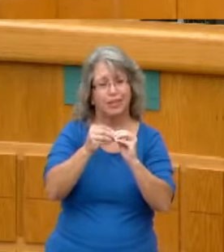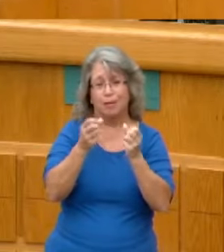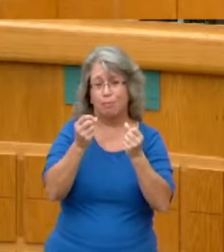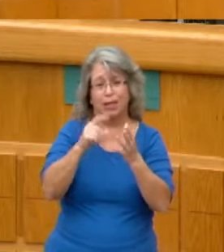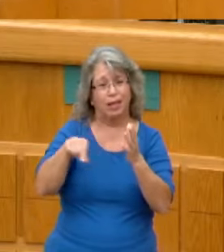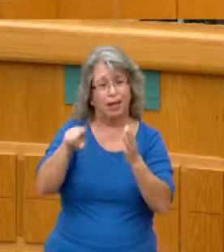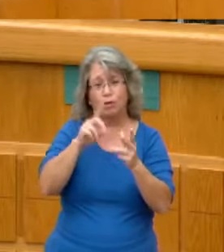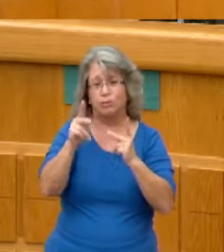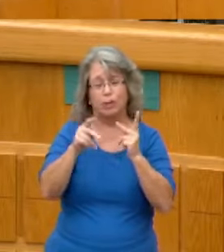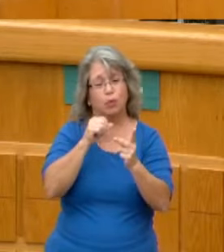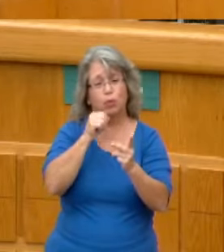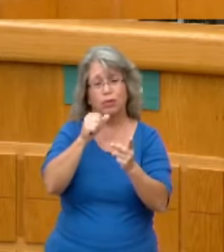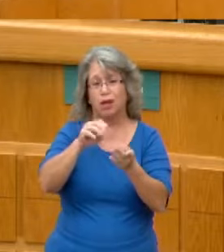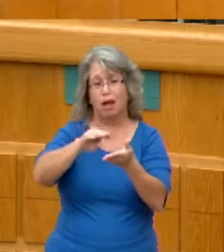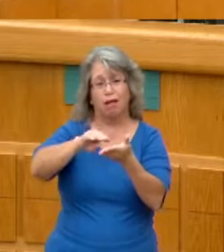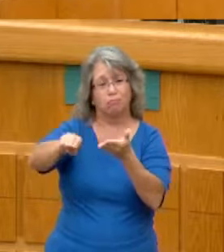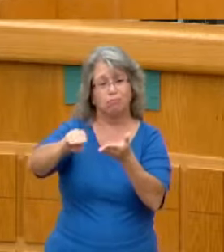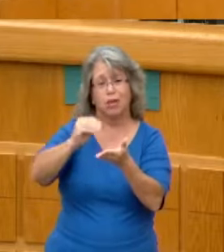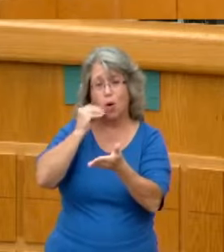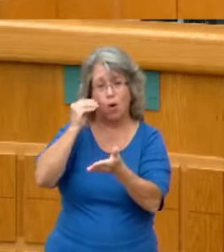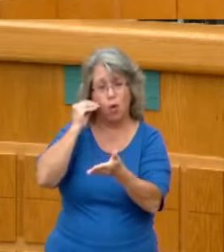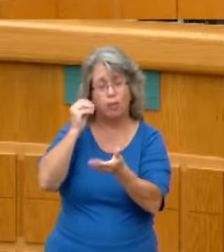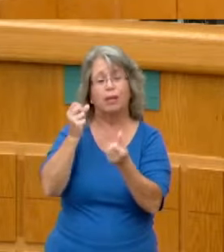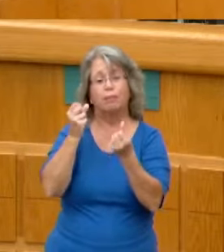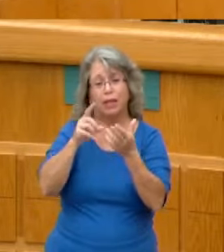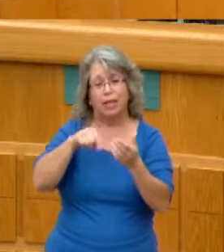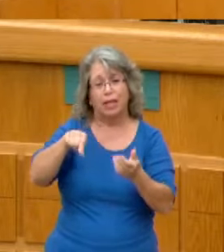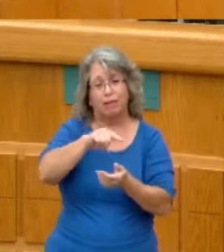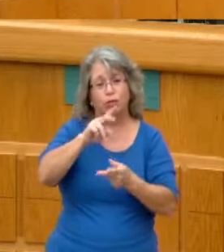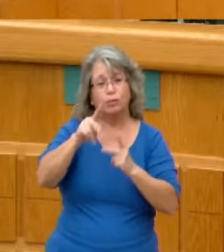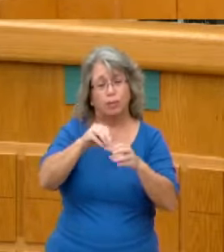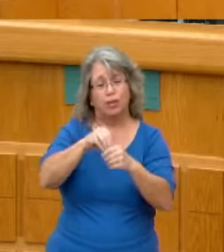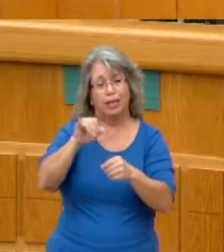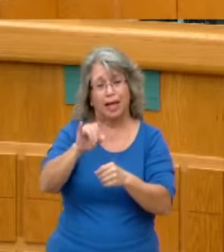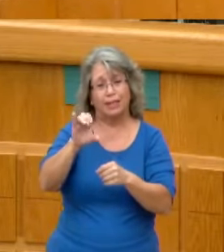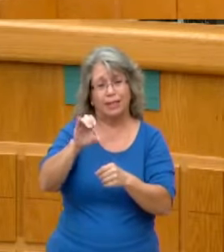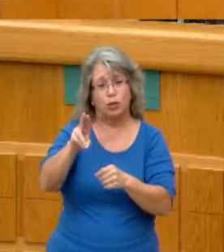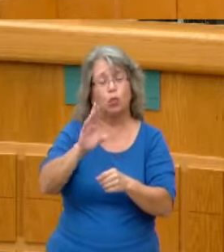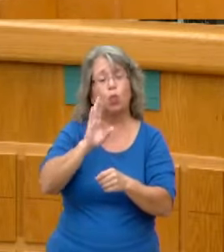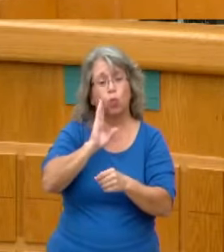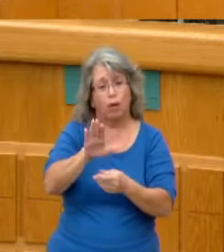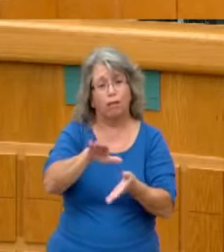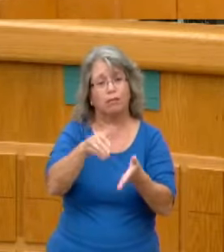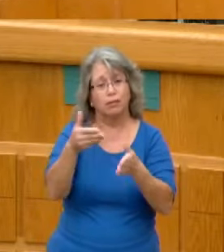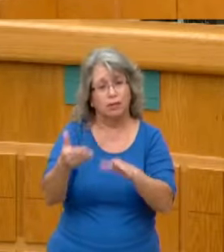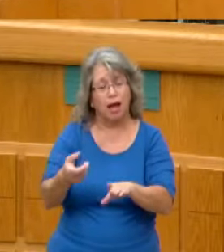from the ICU. Many of these will actually die from COVID-19.